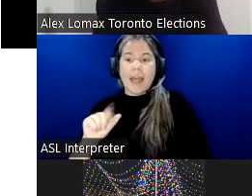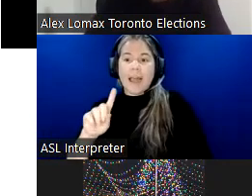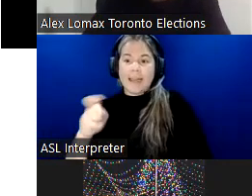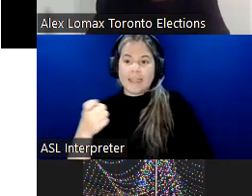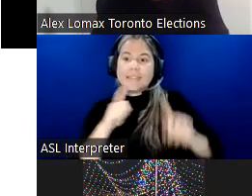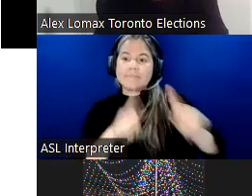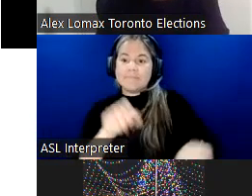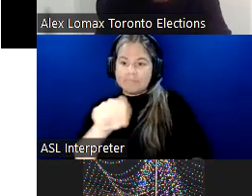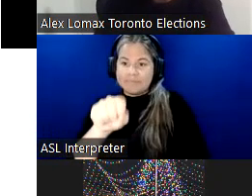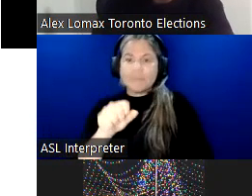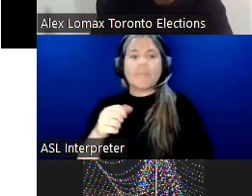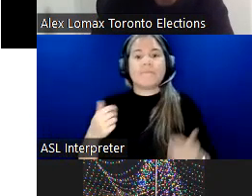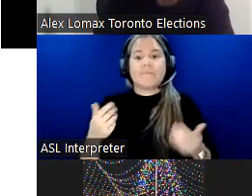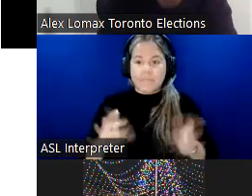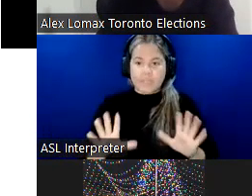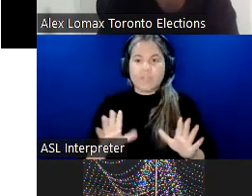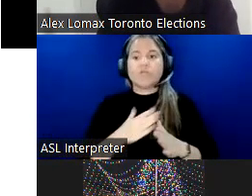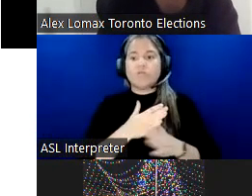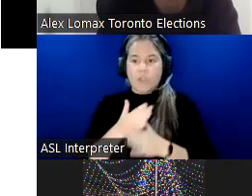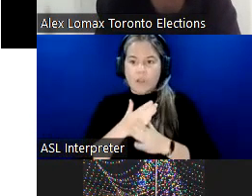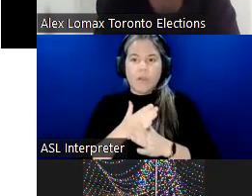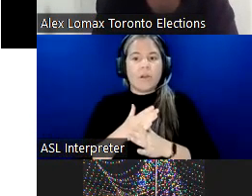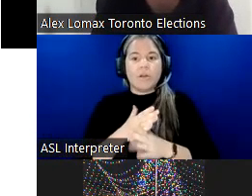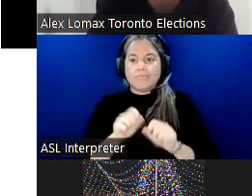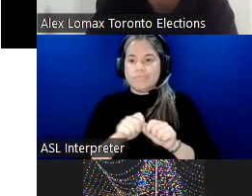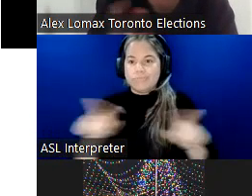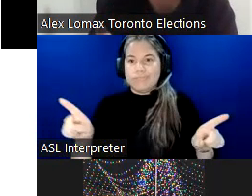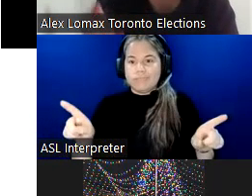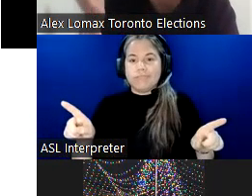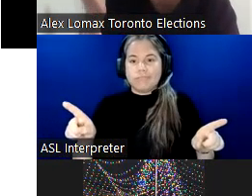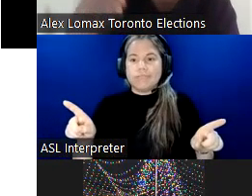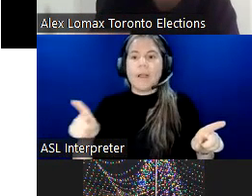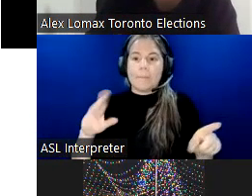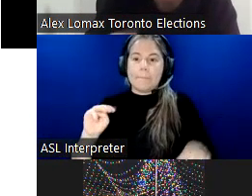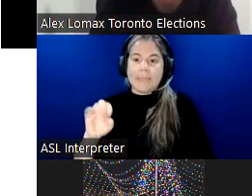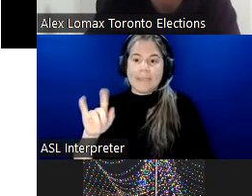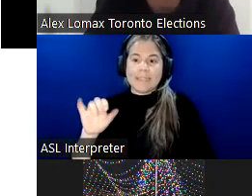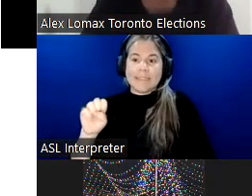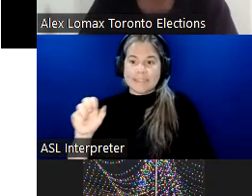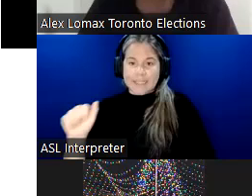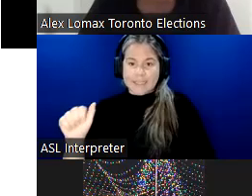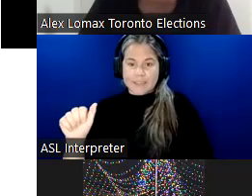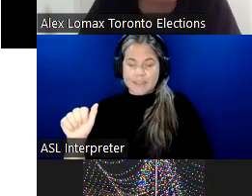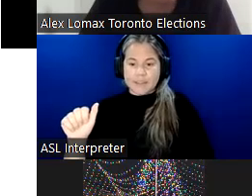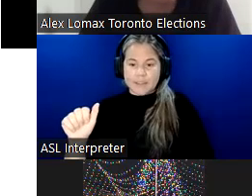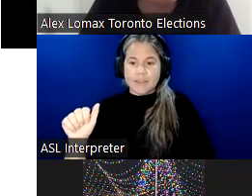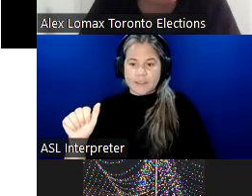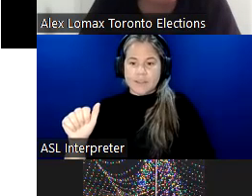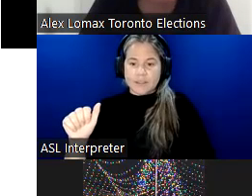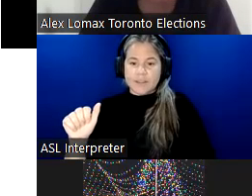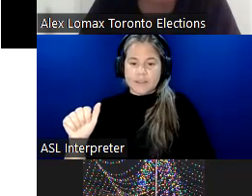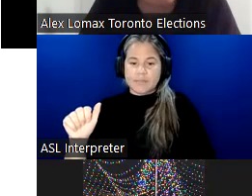we have already shared this PowerPoint with Melissa. So it